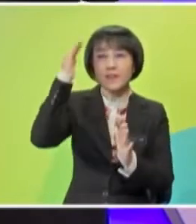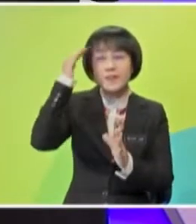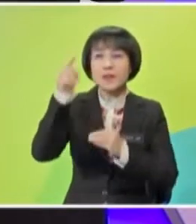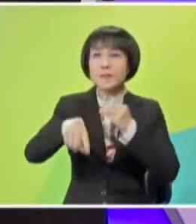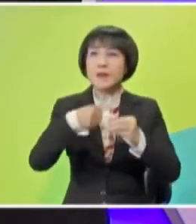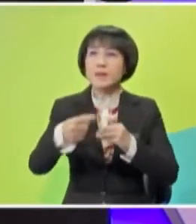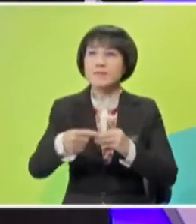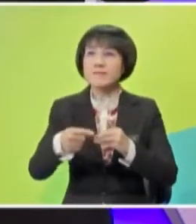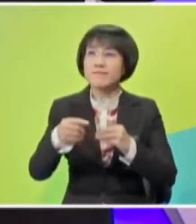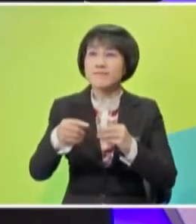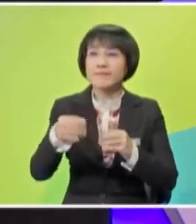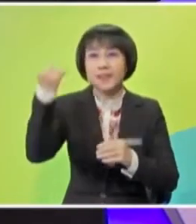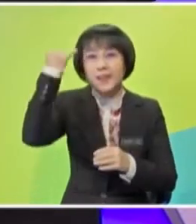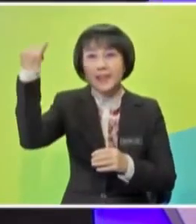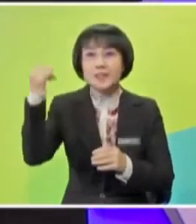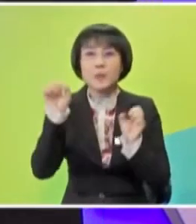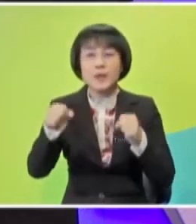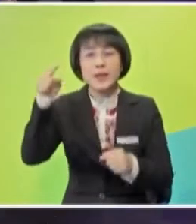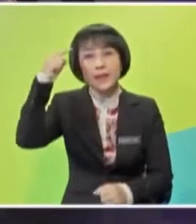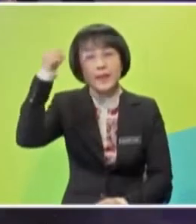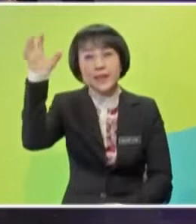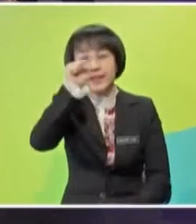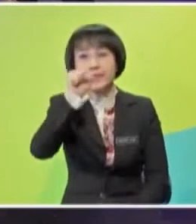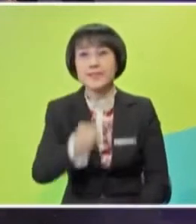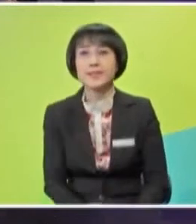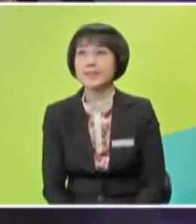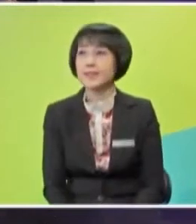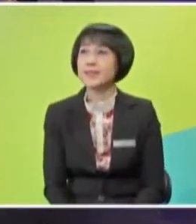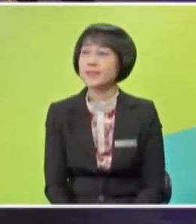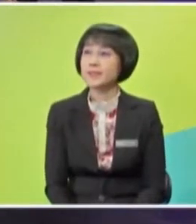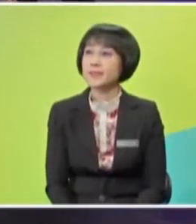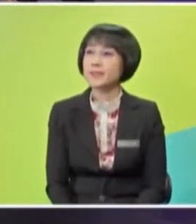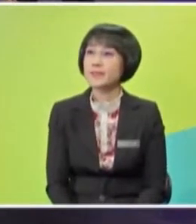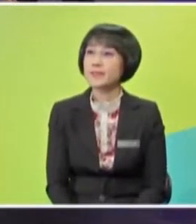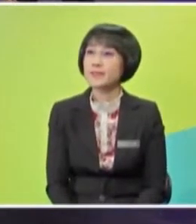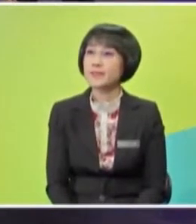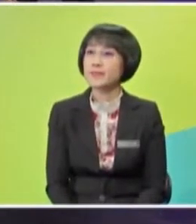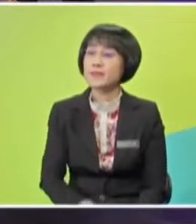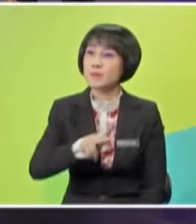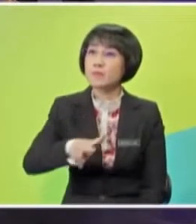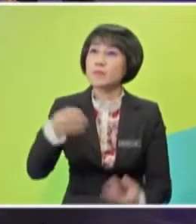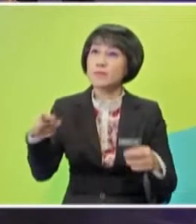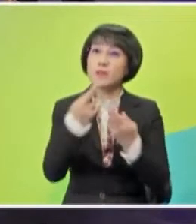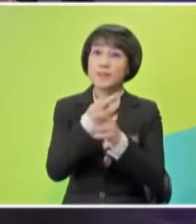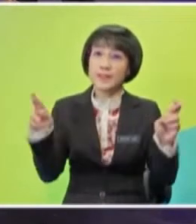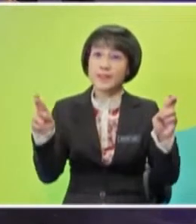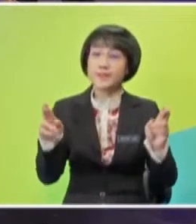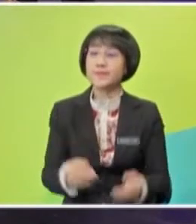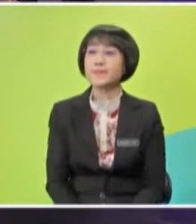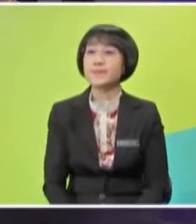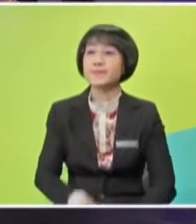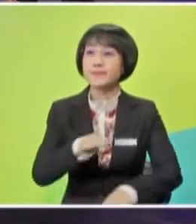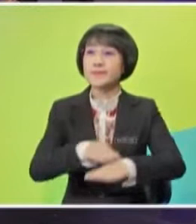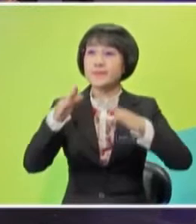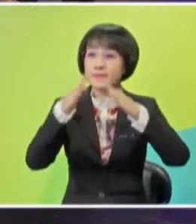ideas, so we can make a guess first. Yeah, that's right. Okay, now I think our pupils are already ready online, and those at home can try